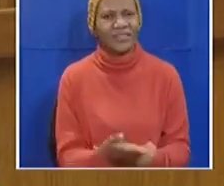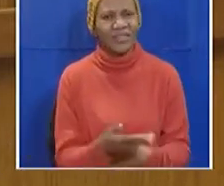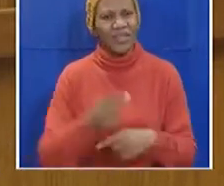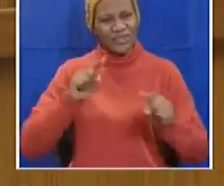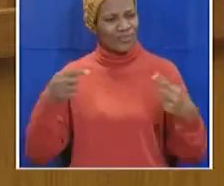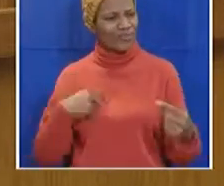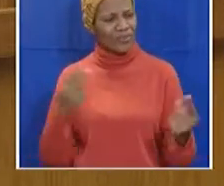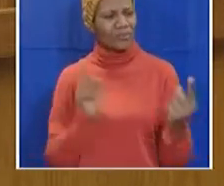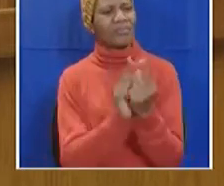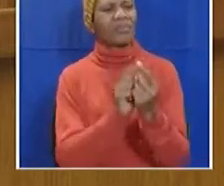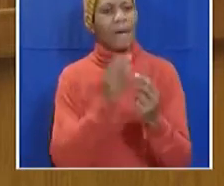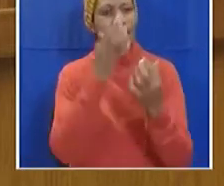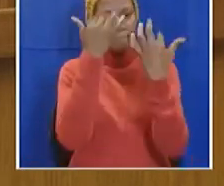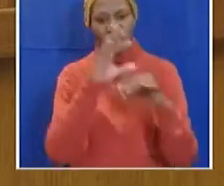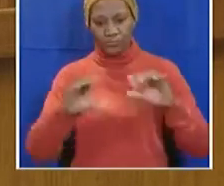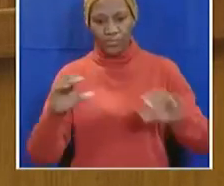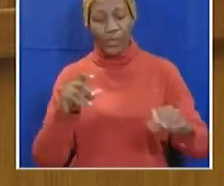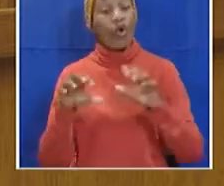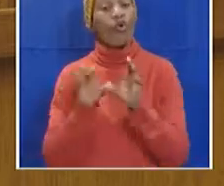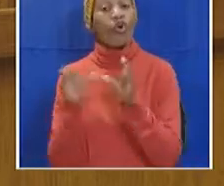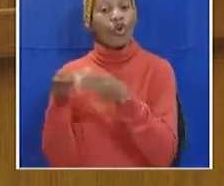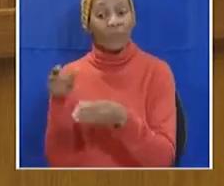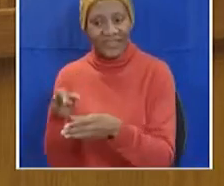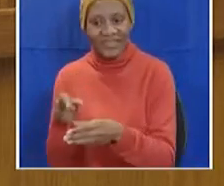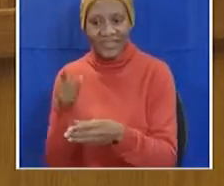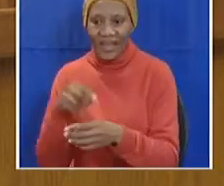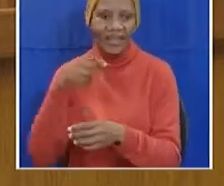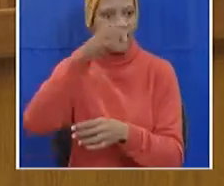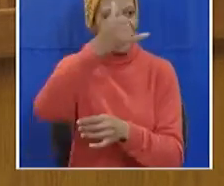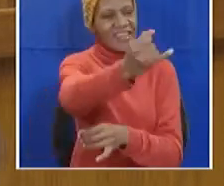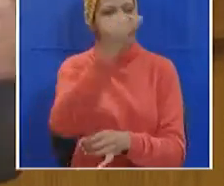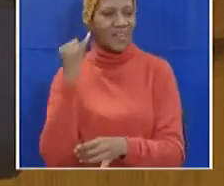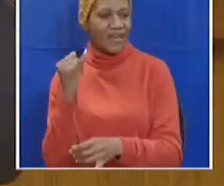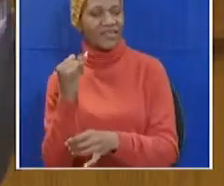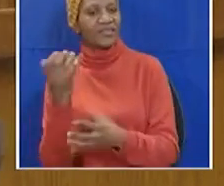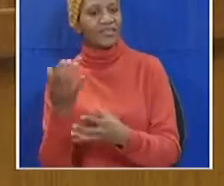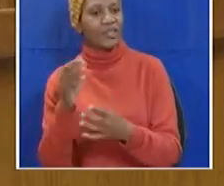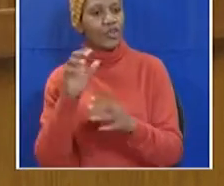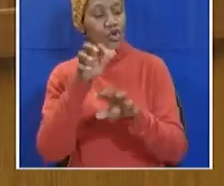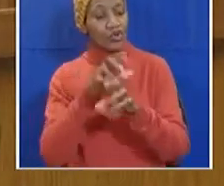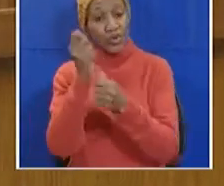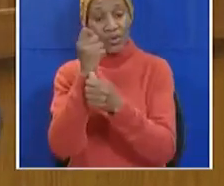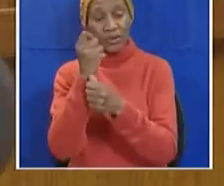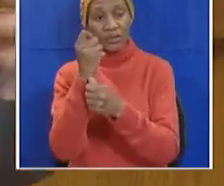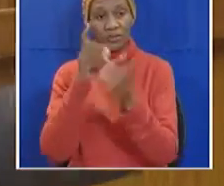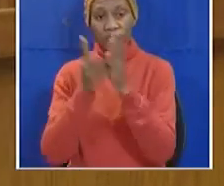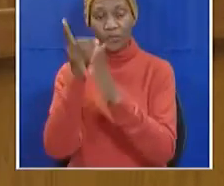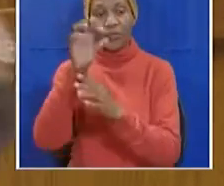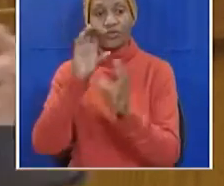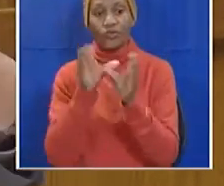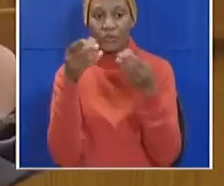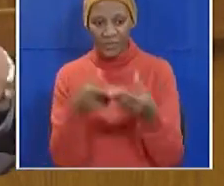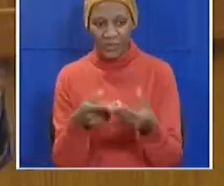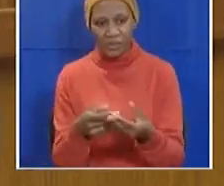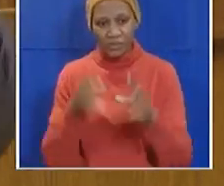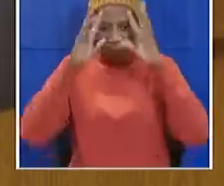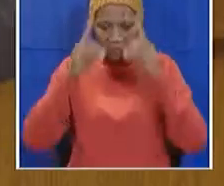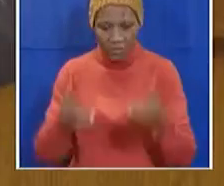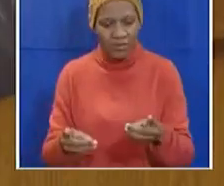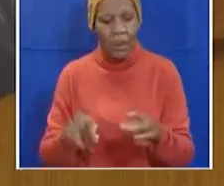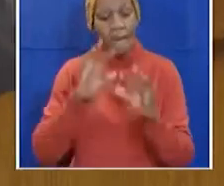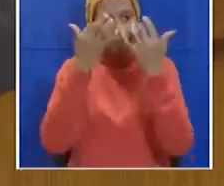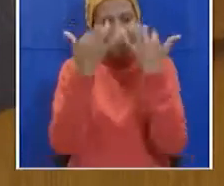the Appropriations Committee that would then have called in the Rural Development Portfolio Committee and then decide whether those funds should be shifted. There'd